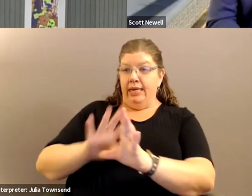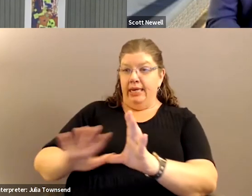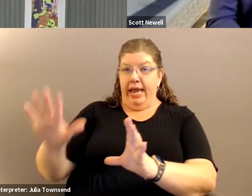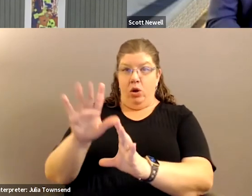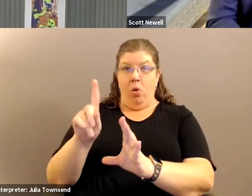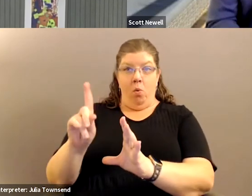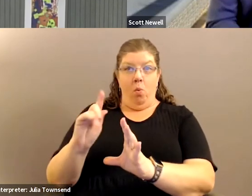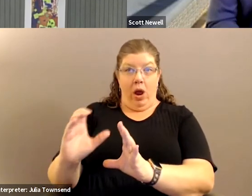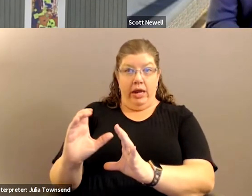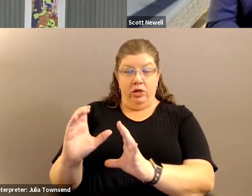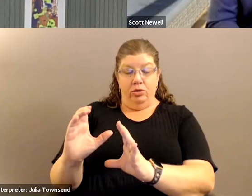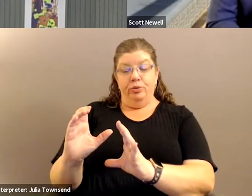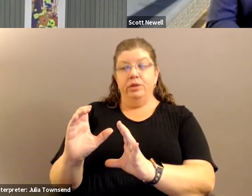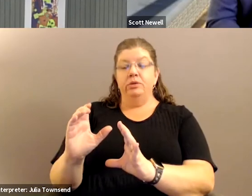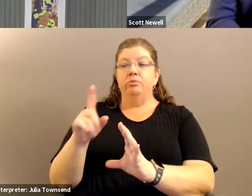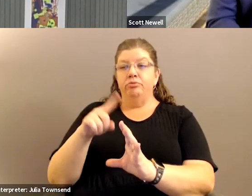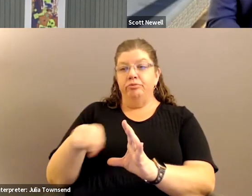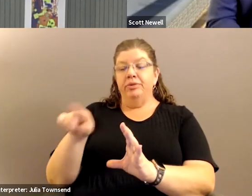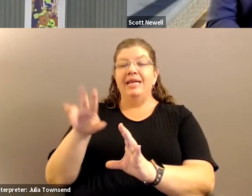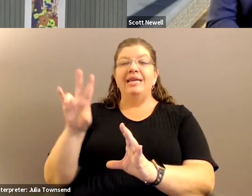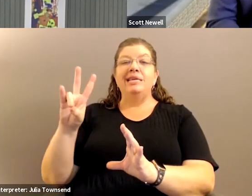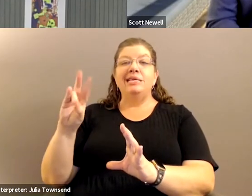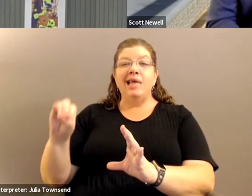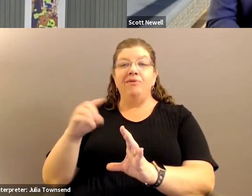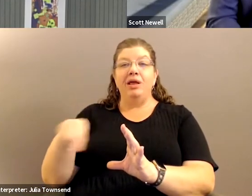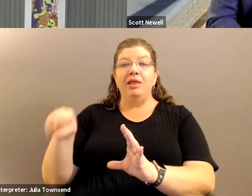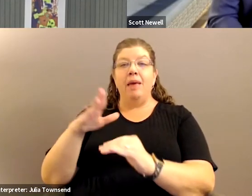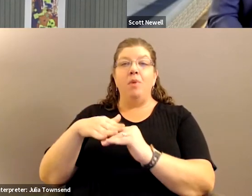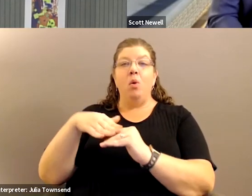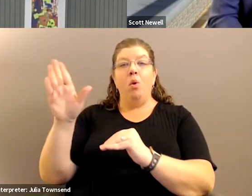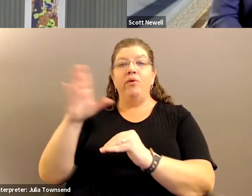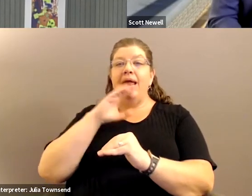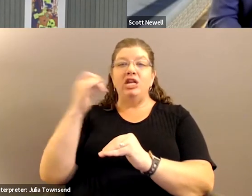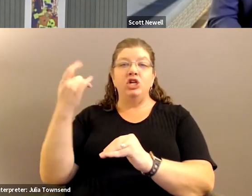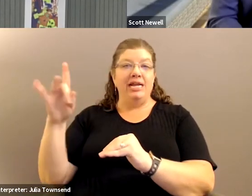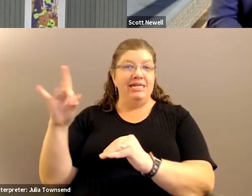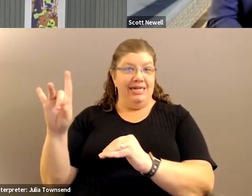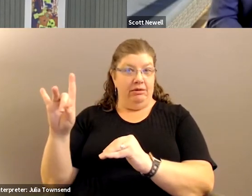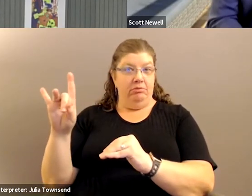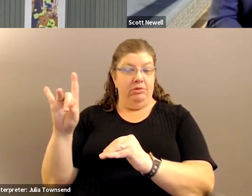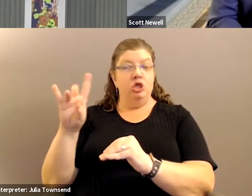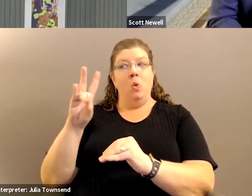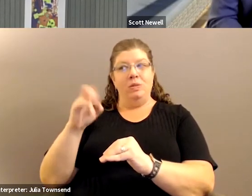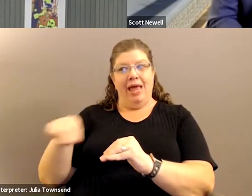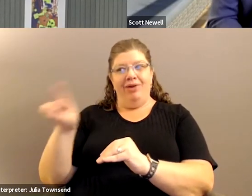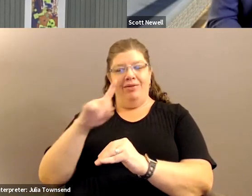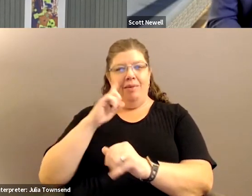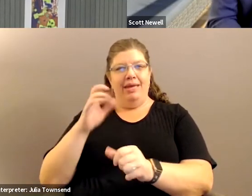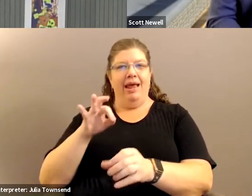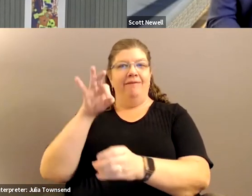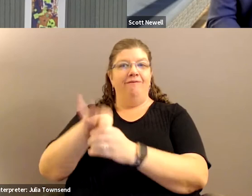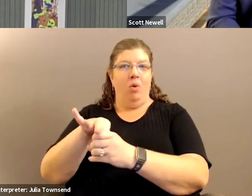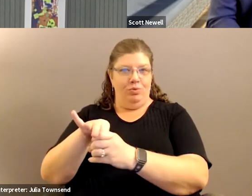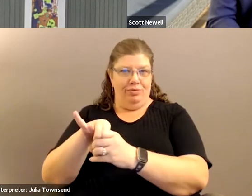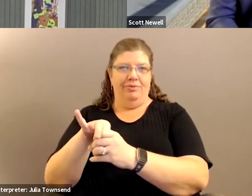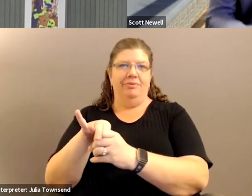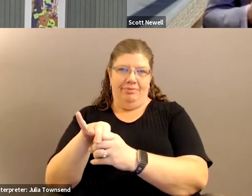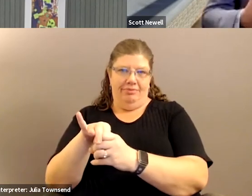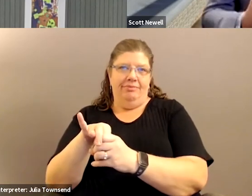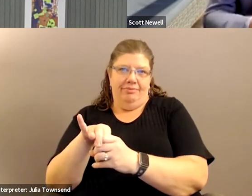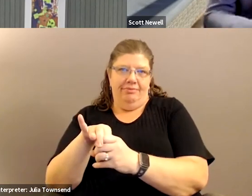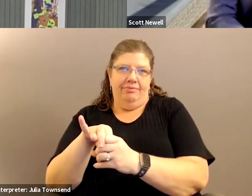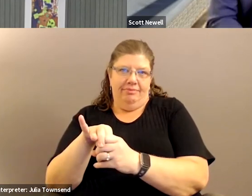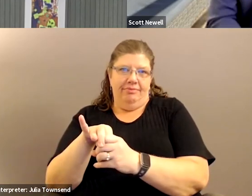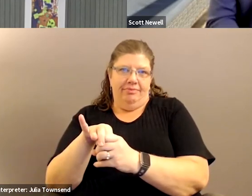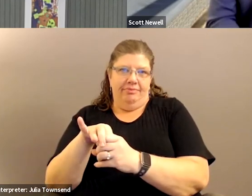but uh you know 70 of them are over age 18 and so they're the the population that would be